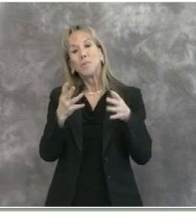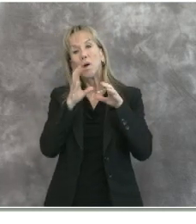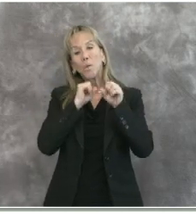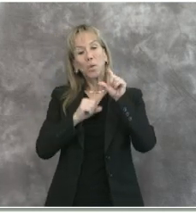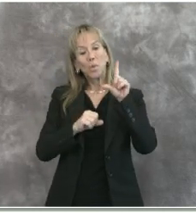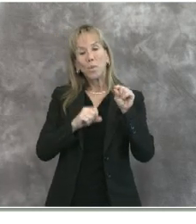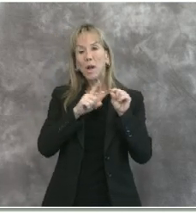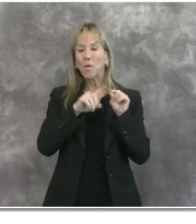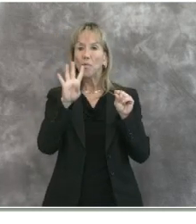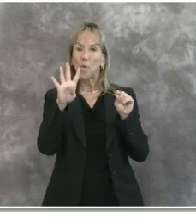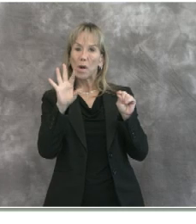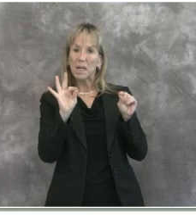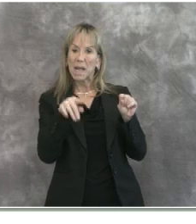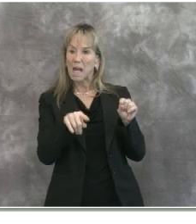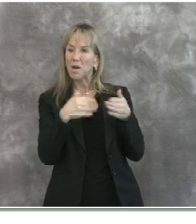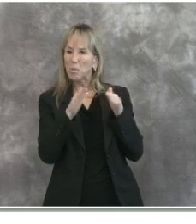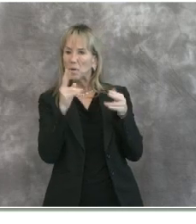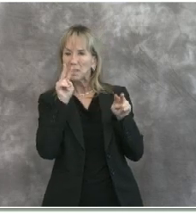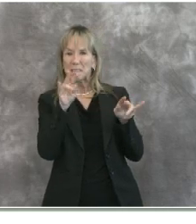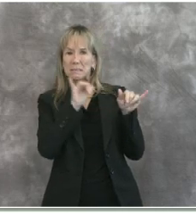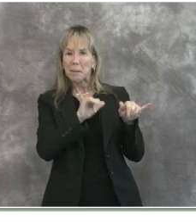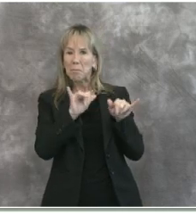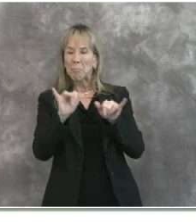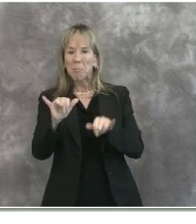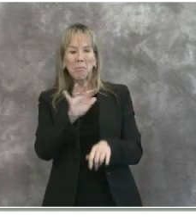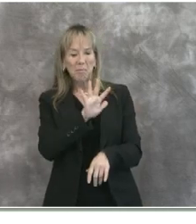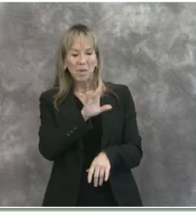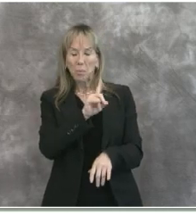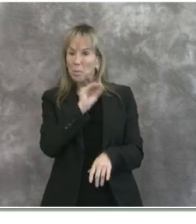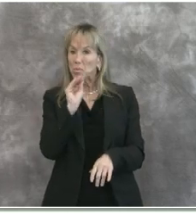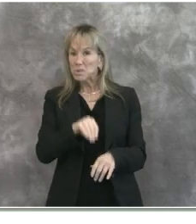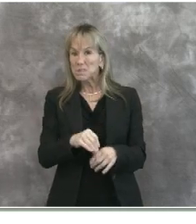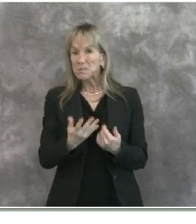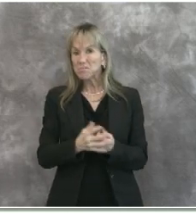years of age is remaining constant over time at about 51%.